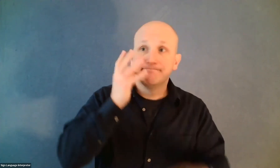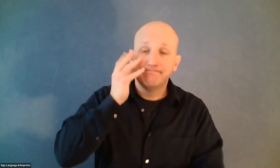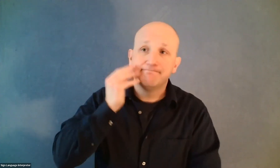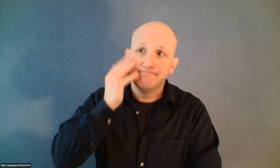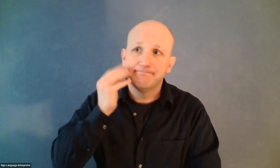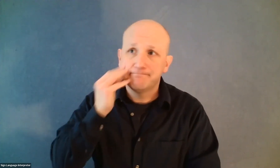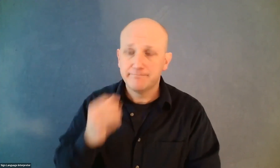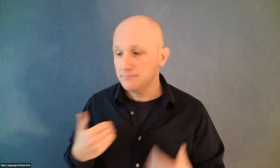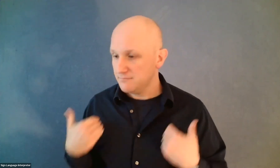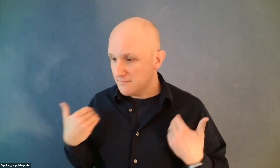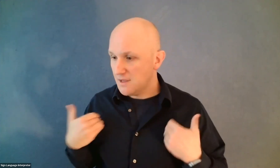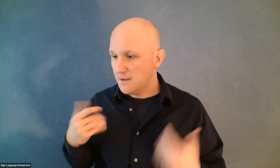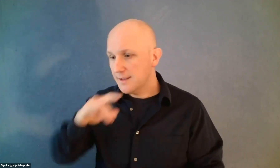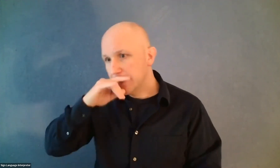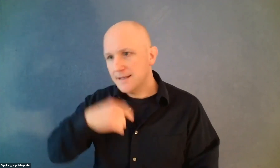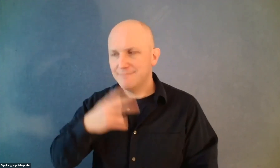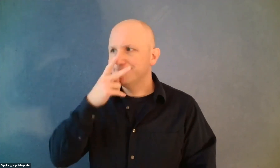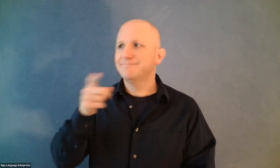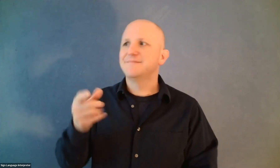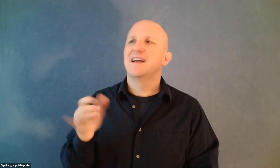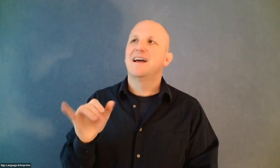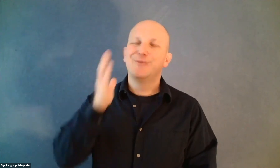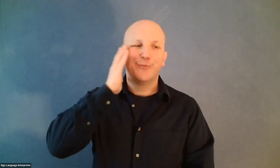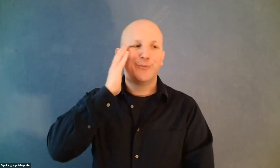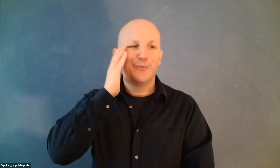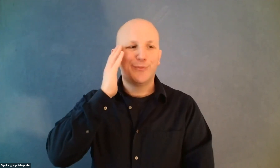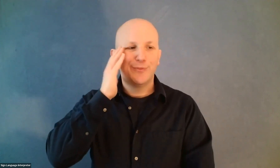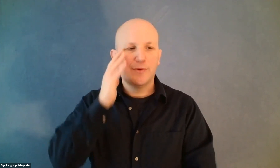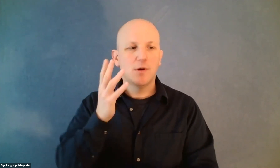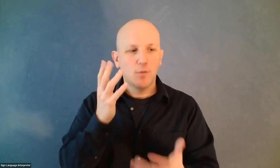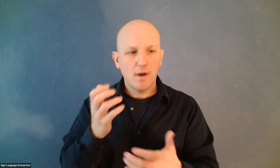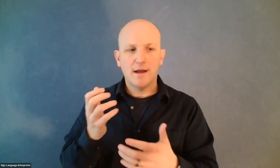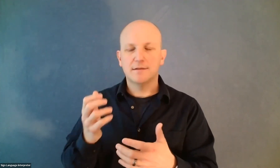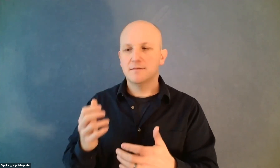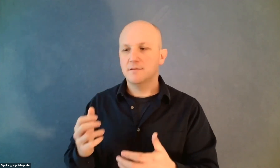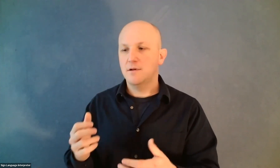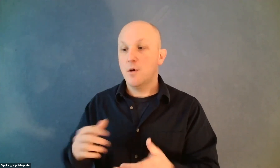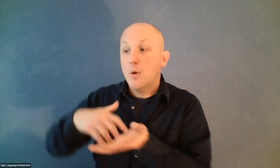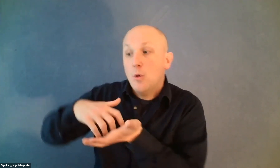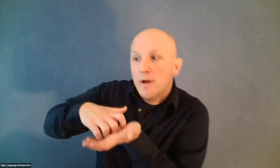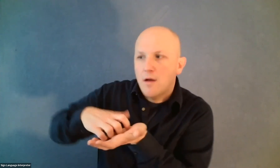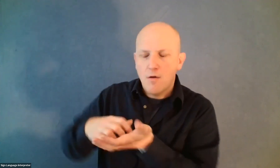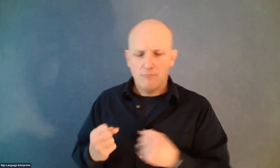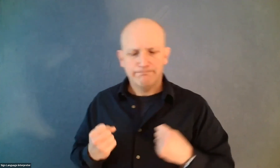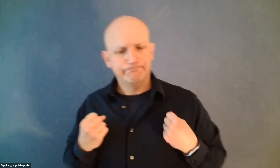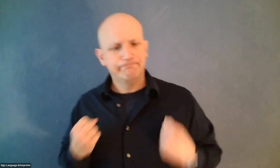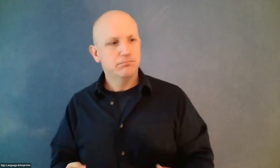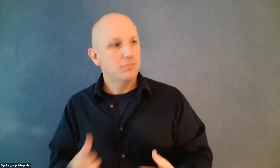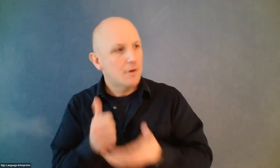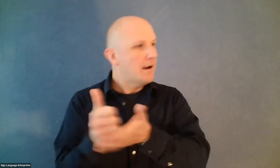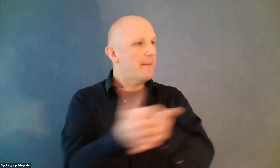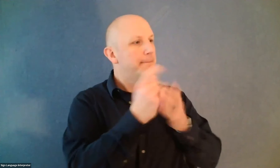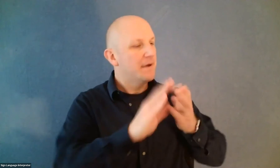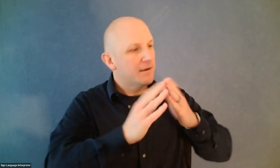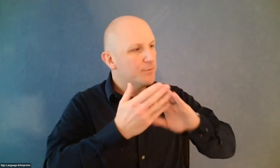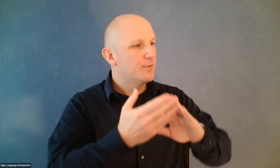was a kid and saw that, knew that I like wanted to be in a position of power where I could help my community. So in the end, for me, becoming